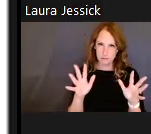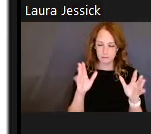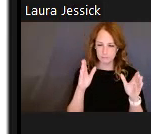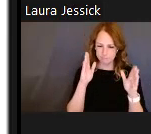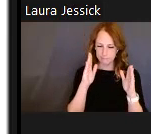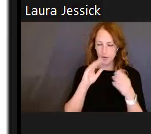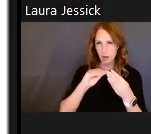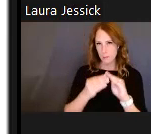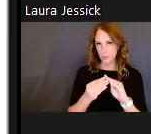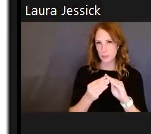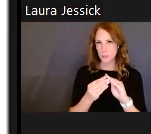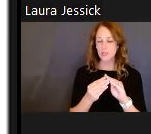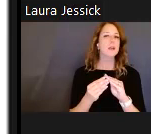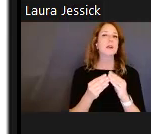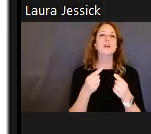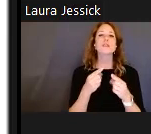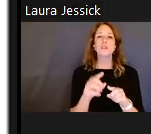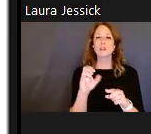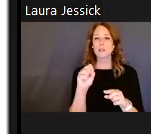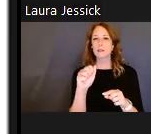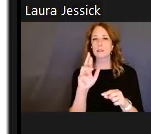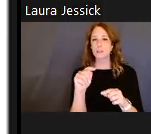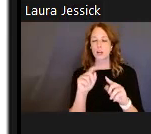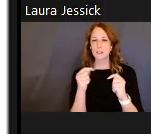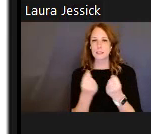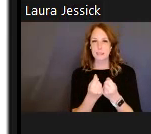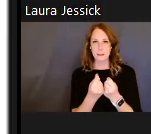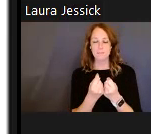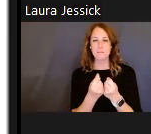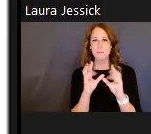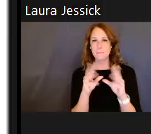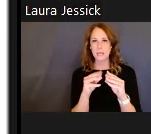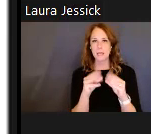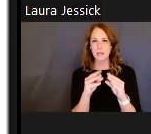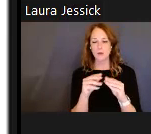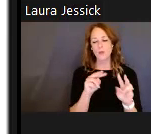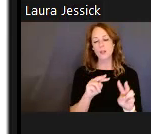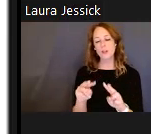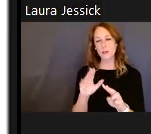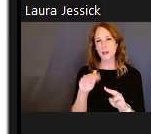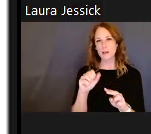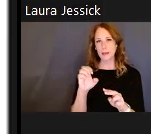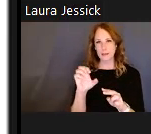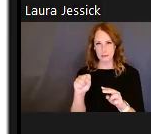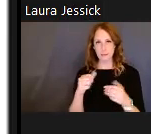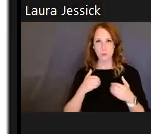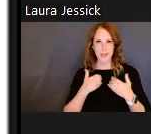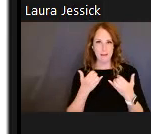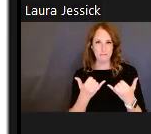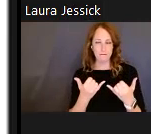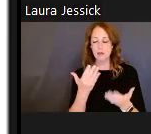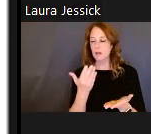opportunity during our SART team to really just go through some of the cases that we have, right? Some of the cases that may